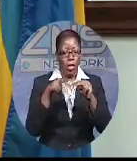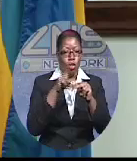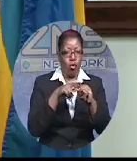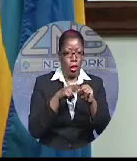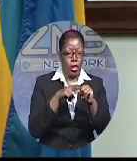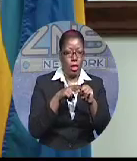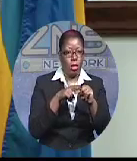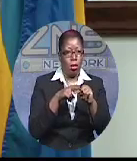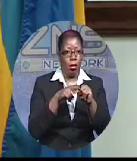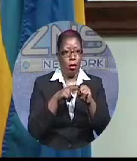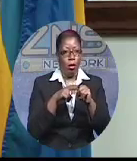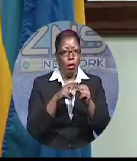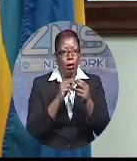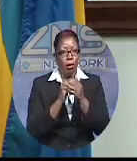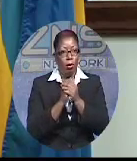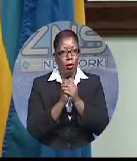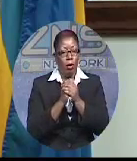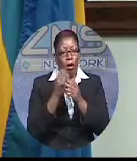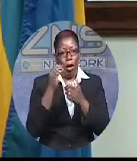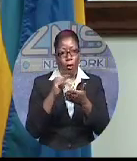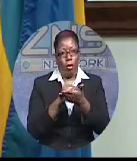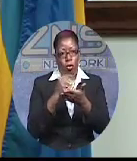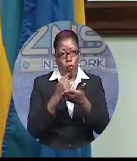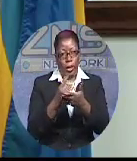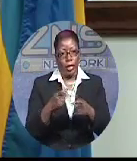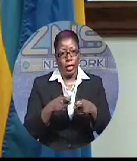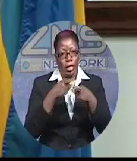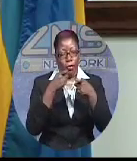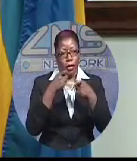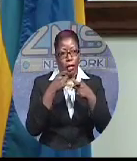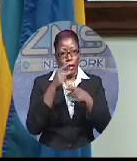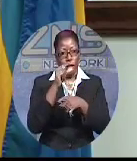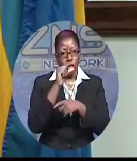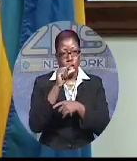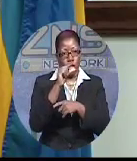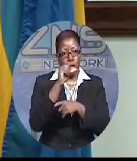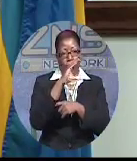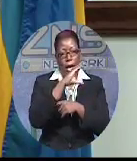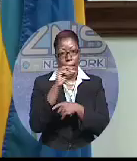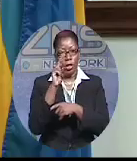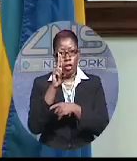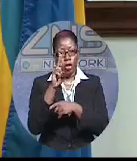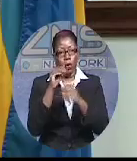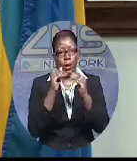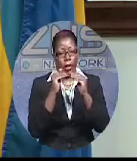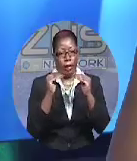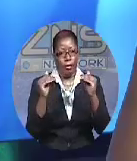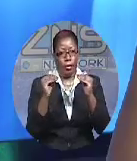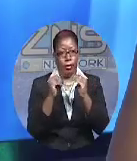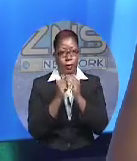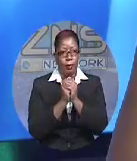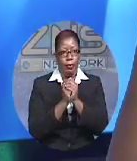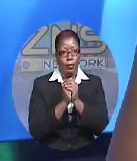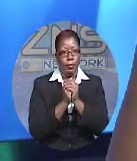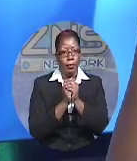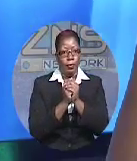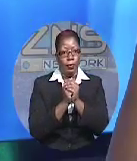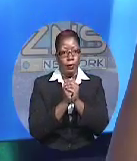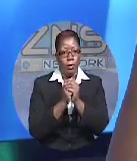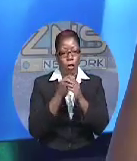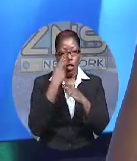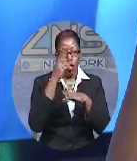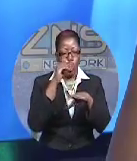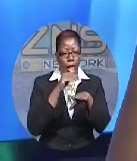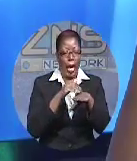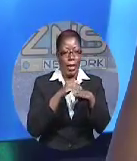of awarded grades given at the G and U level. When you take a